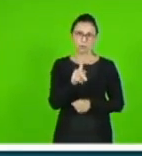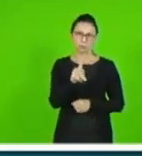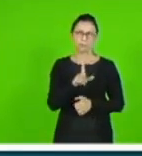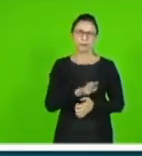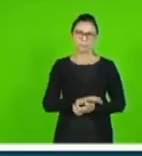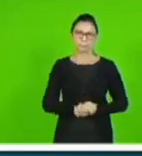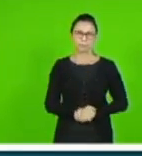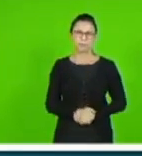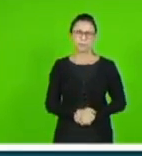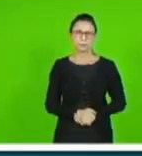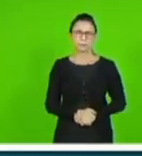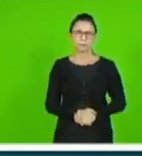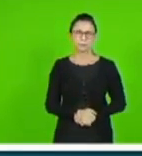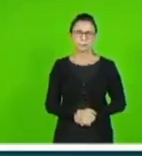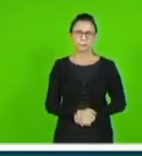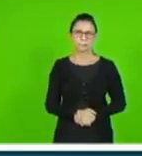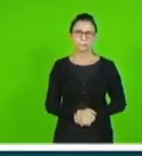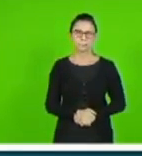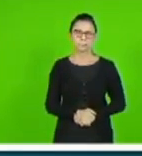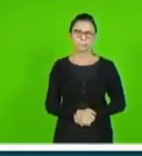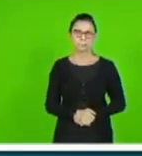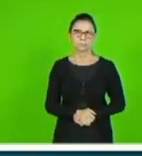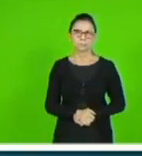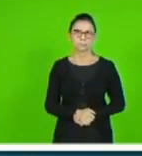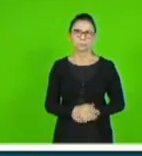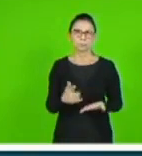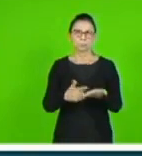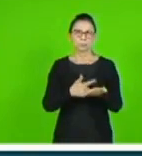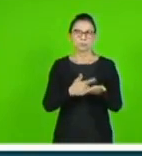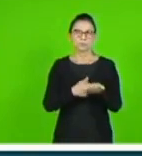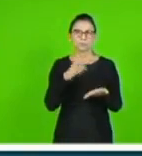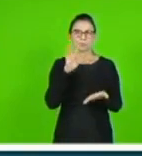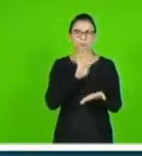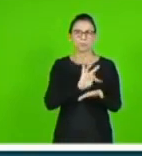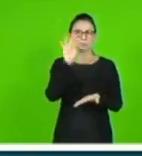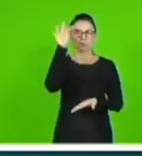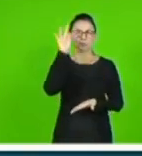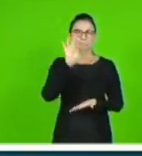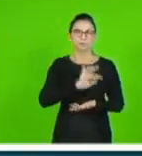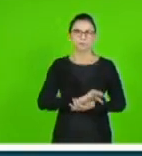The churches are going to be looking for the answers right now.